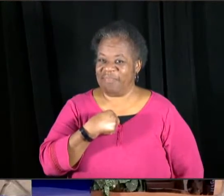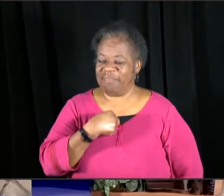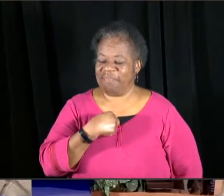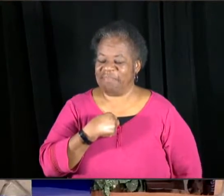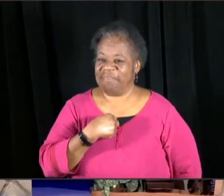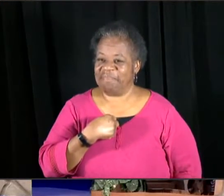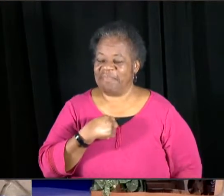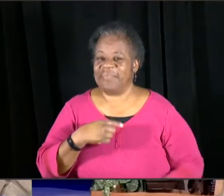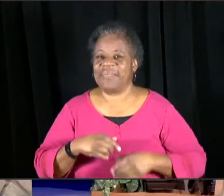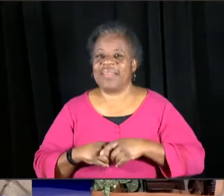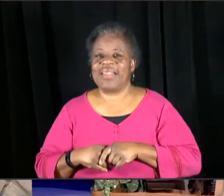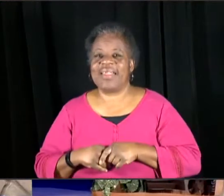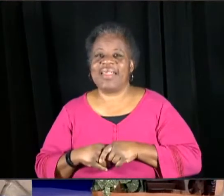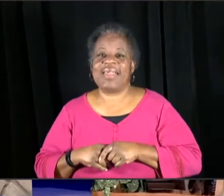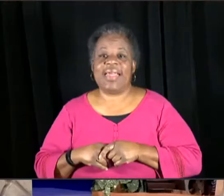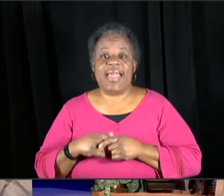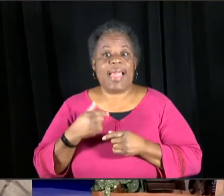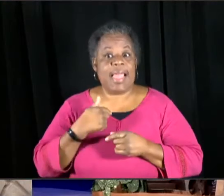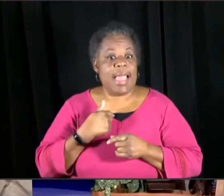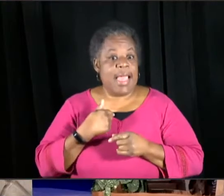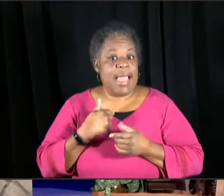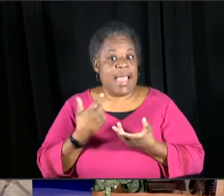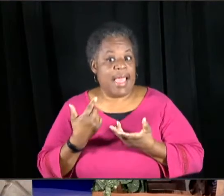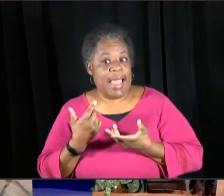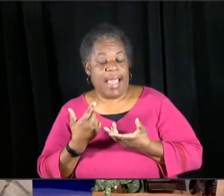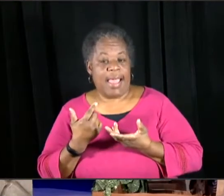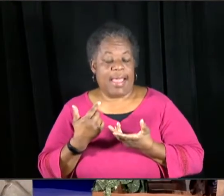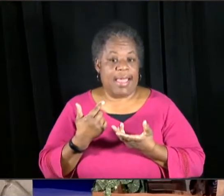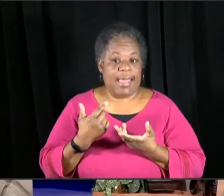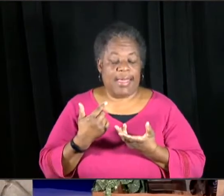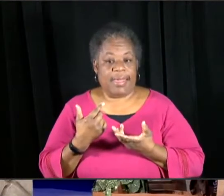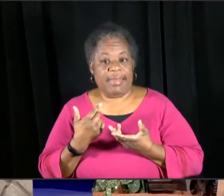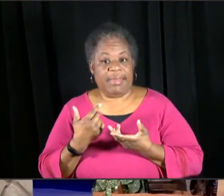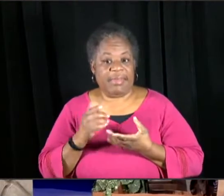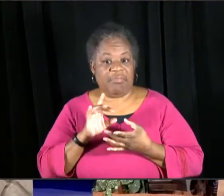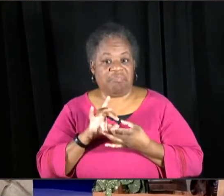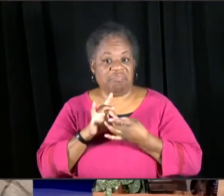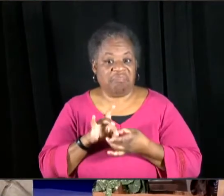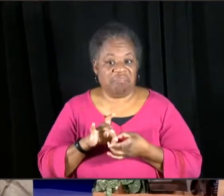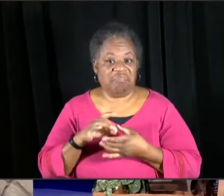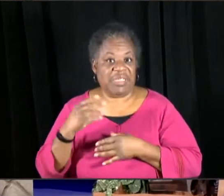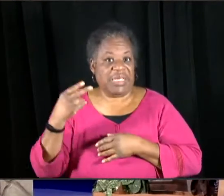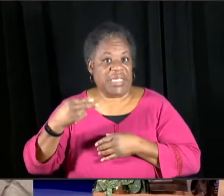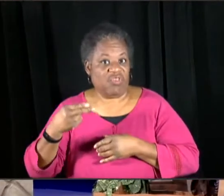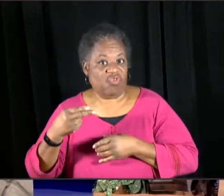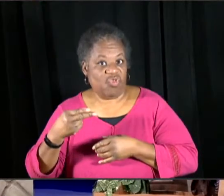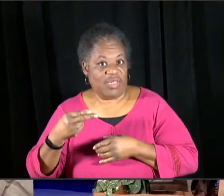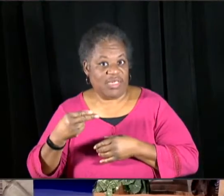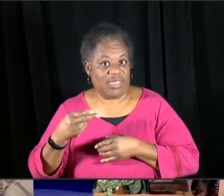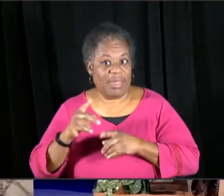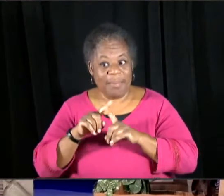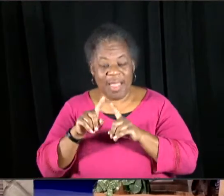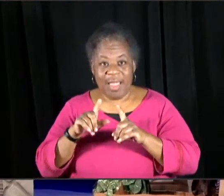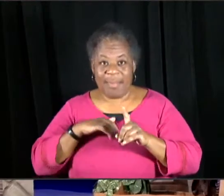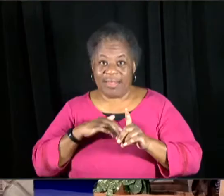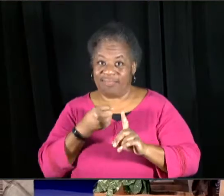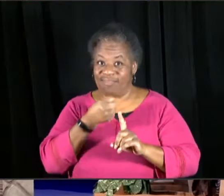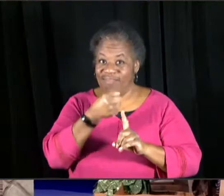I'm a bit of an amateur historian, but I've made my living, and I hope my mark, as a